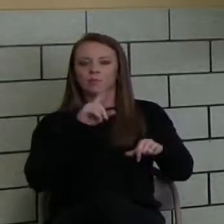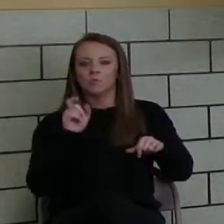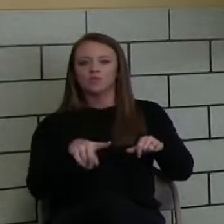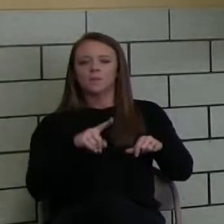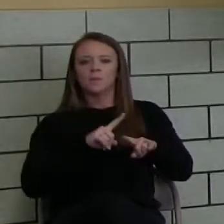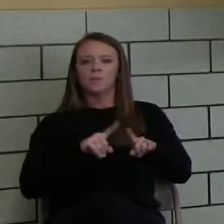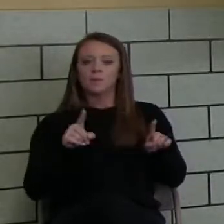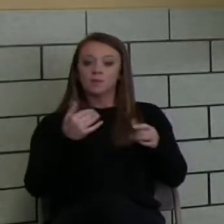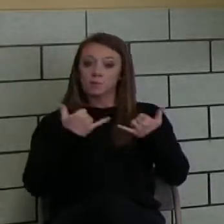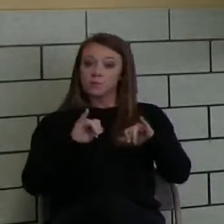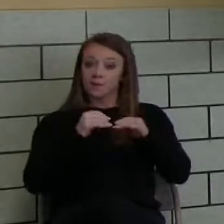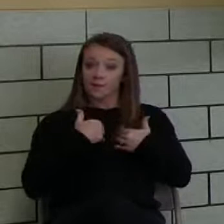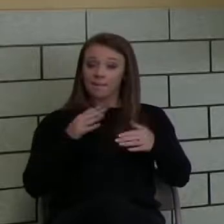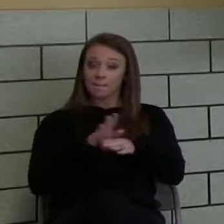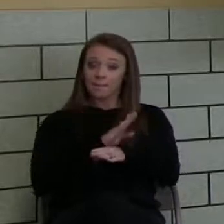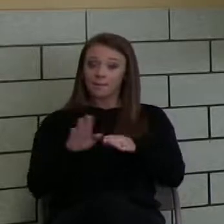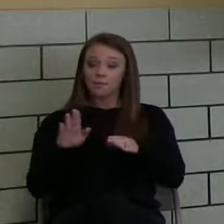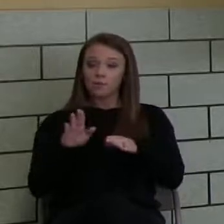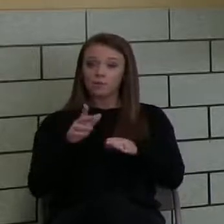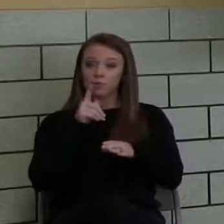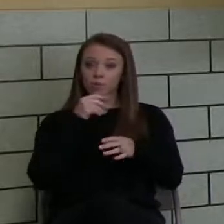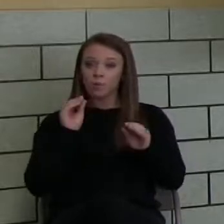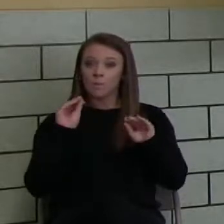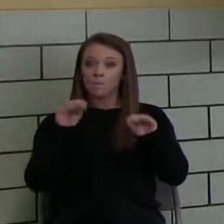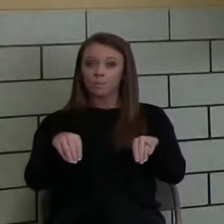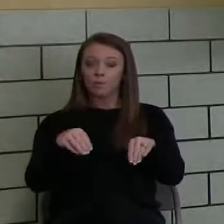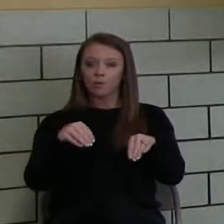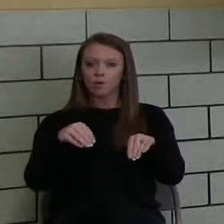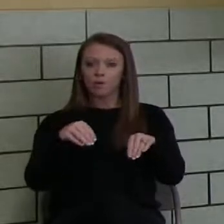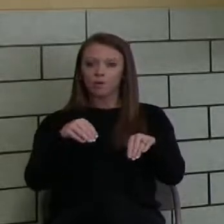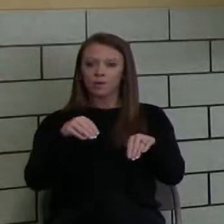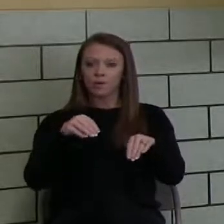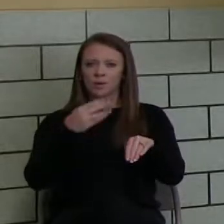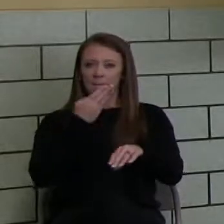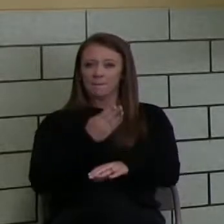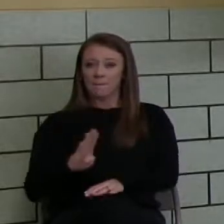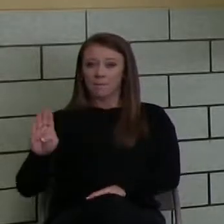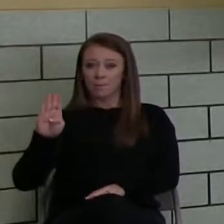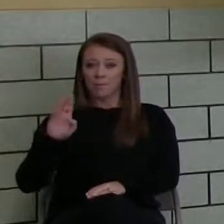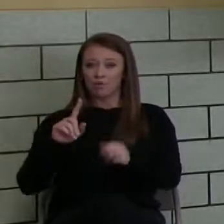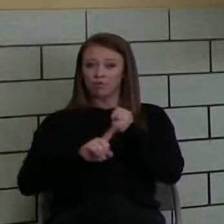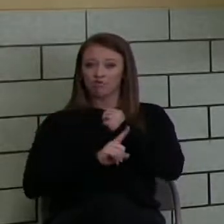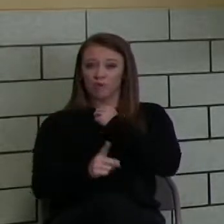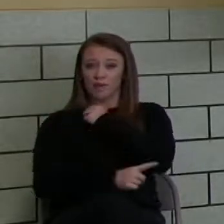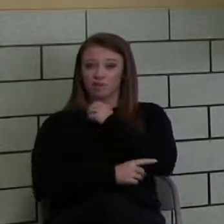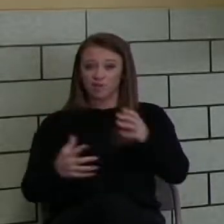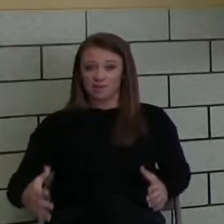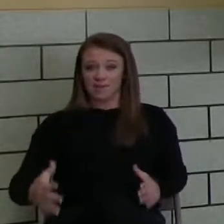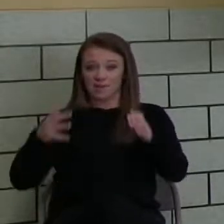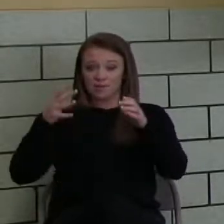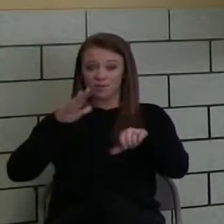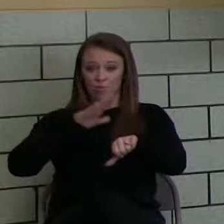still businesses that put their waste blue cans out on the sidewalks.